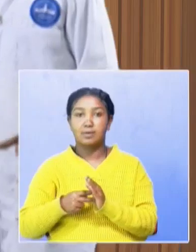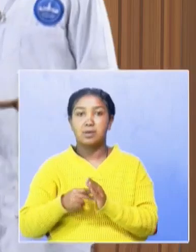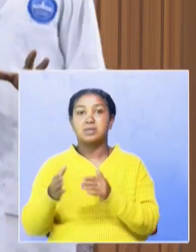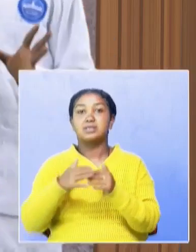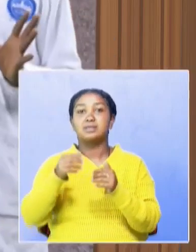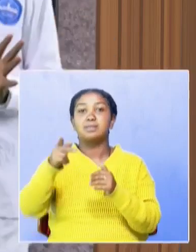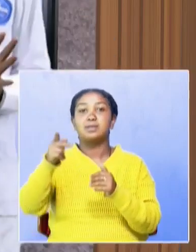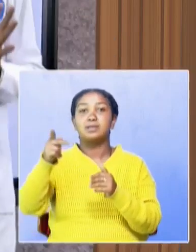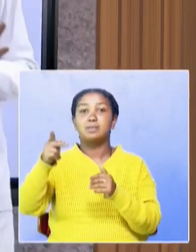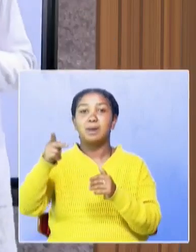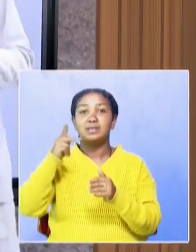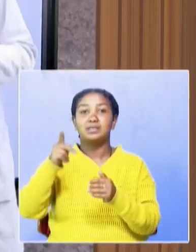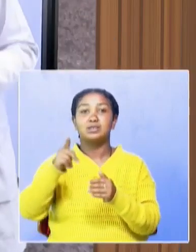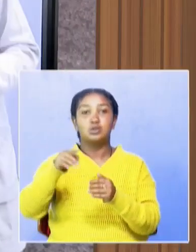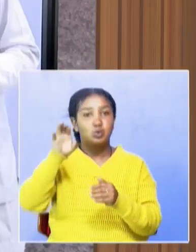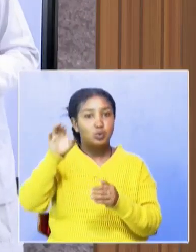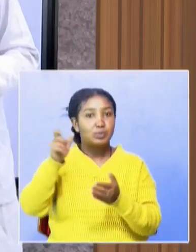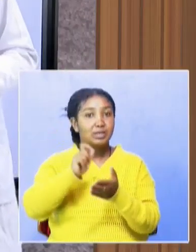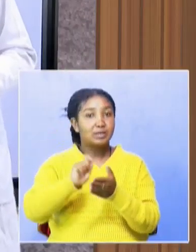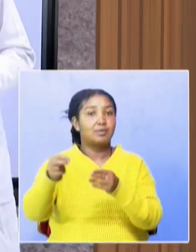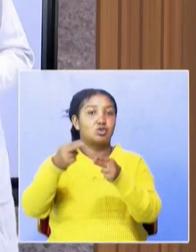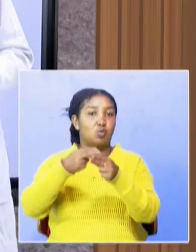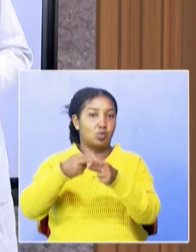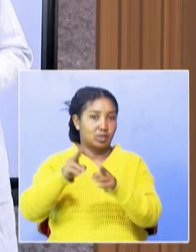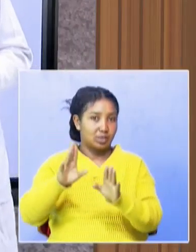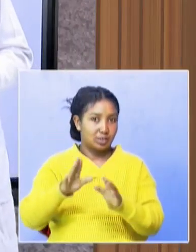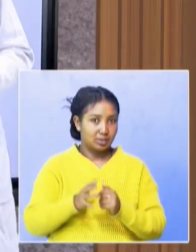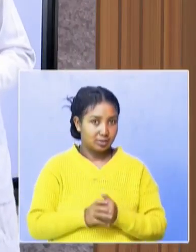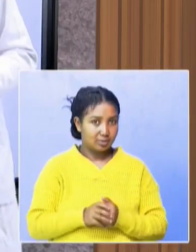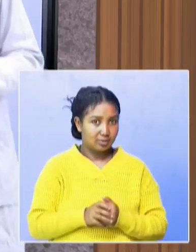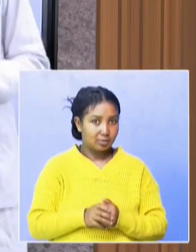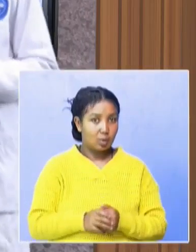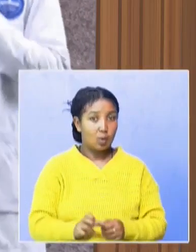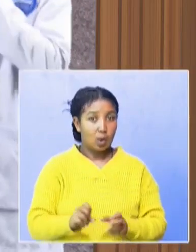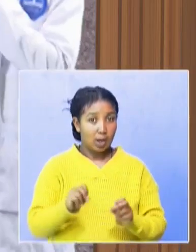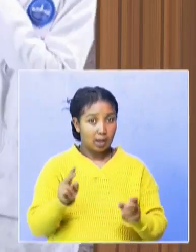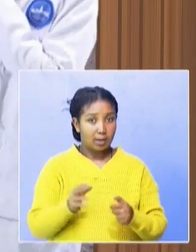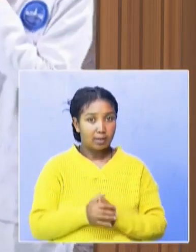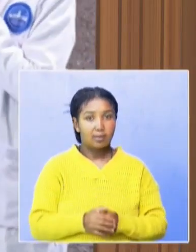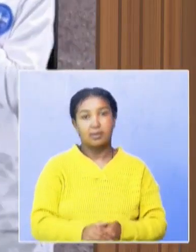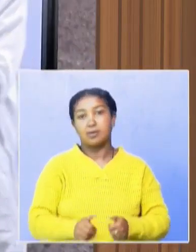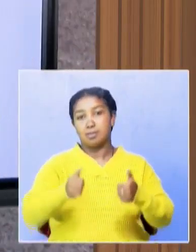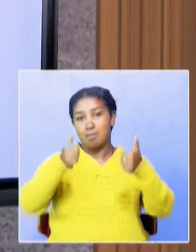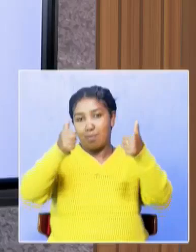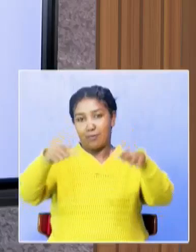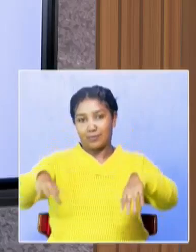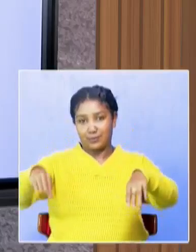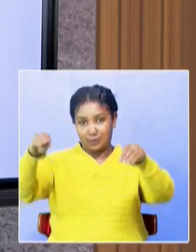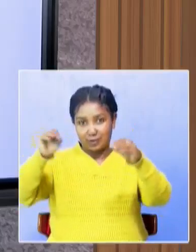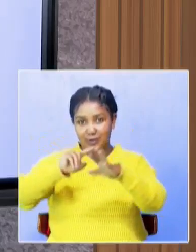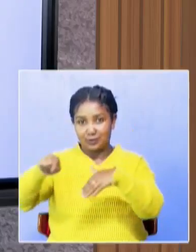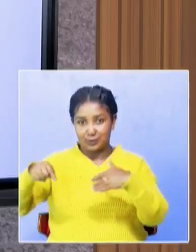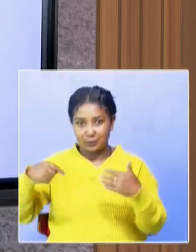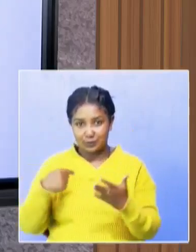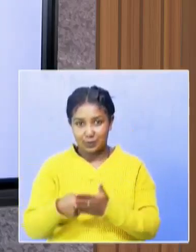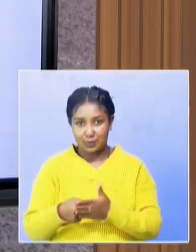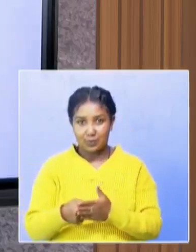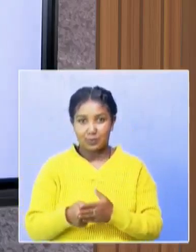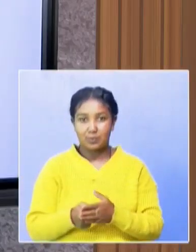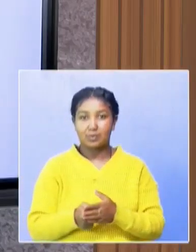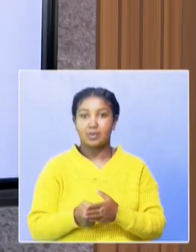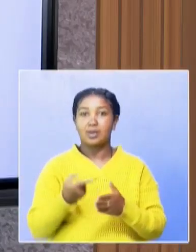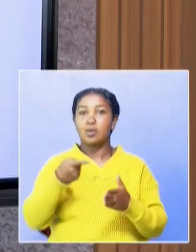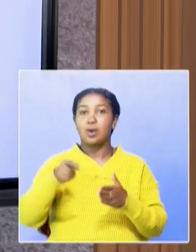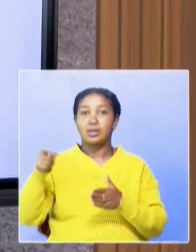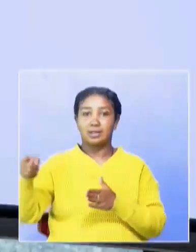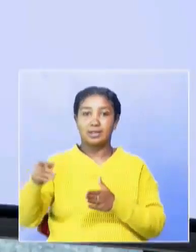simple part should be written in the short action. Okay? Bravo, students. So,